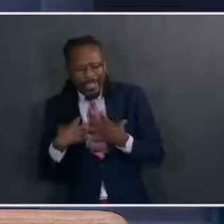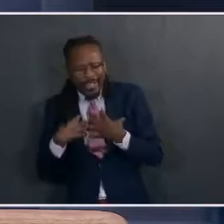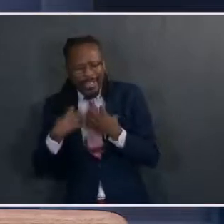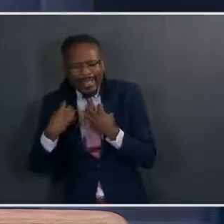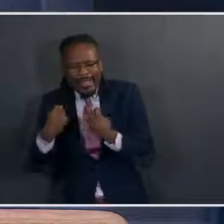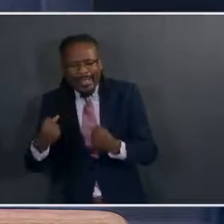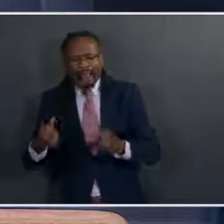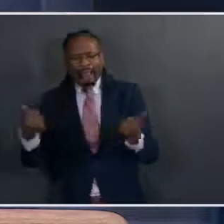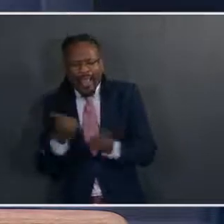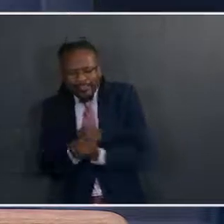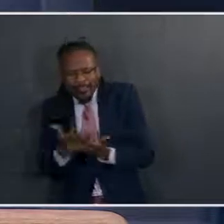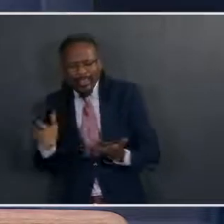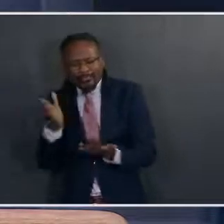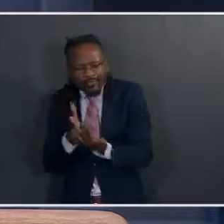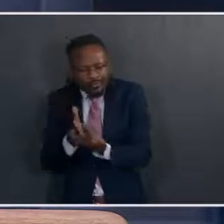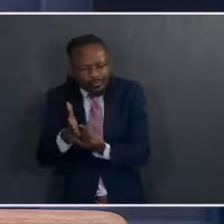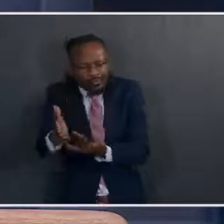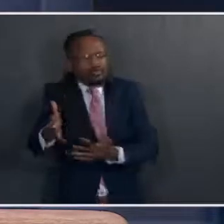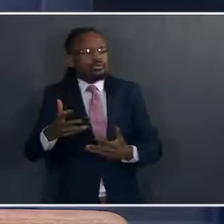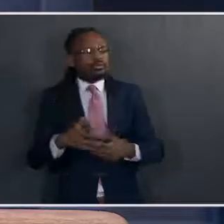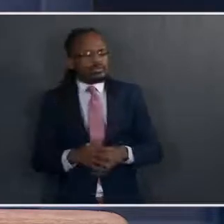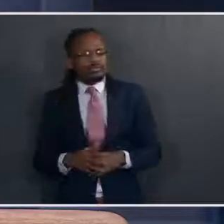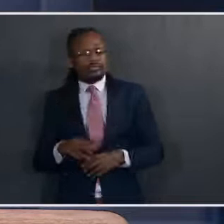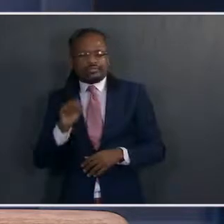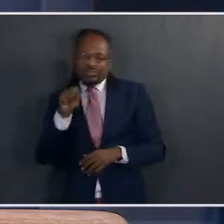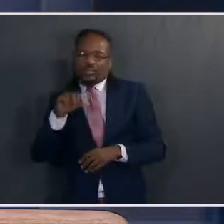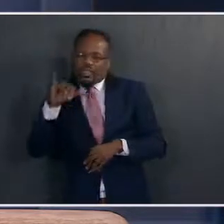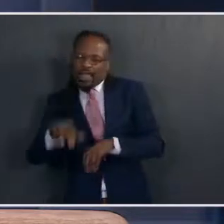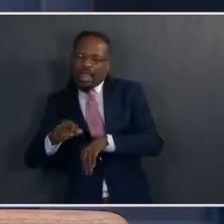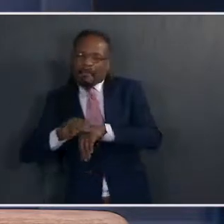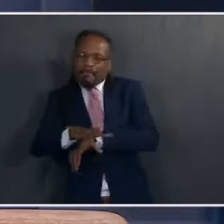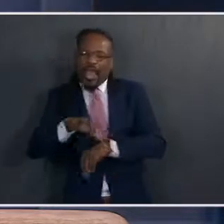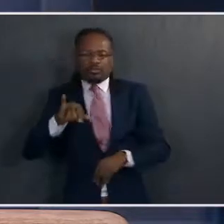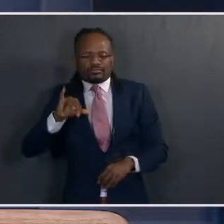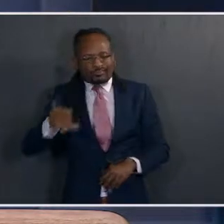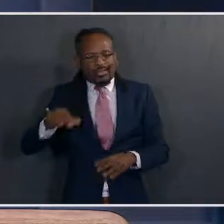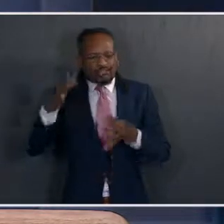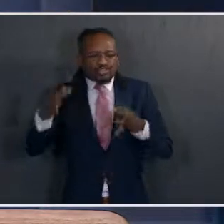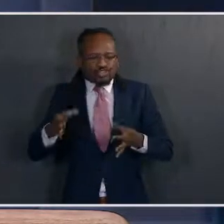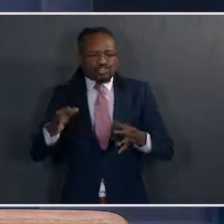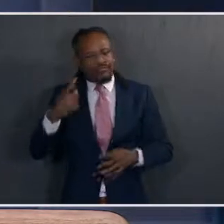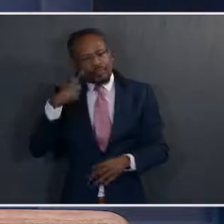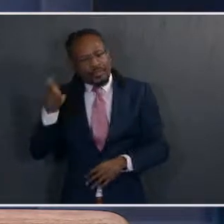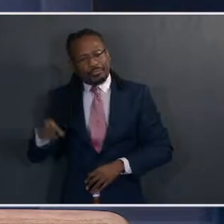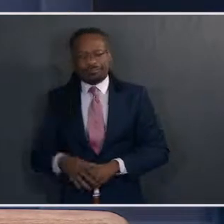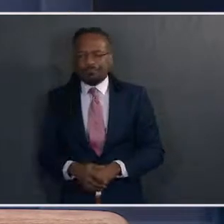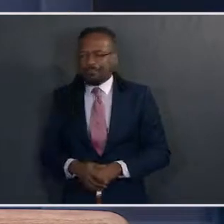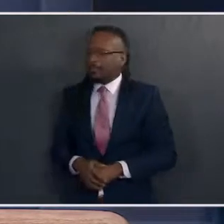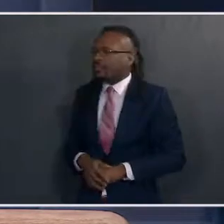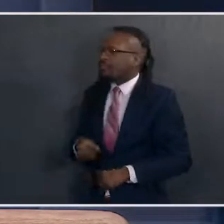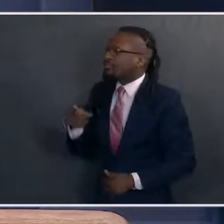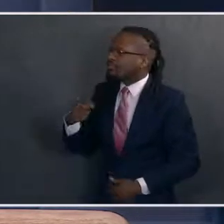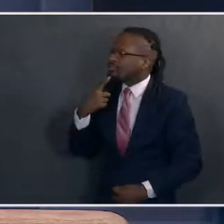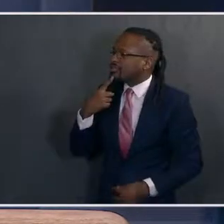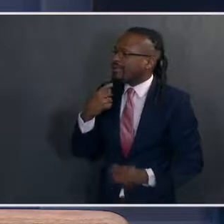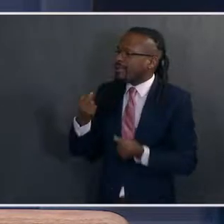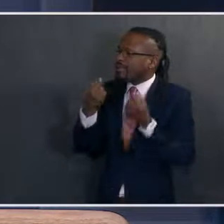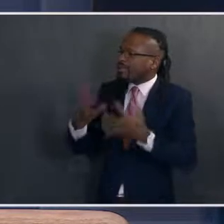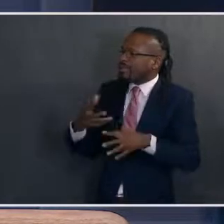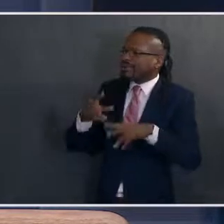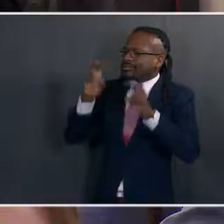Go ahead. Thanks. Earlier you mentioned a number of topics that Presidents Biden and Putin had